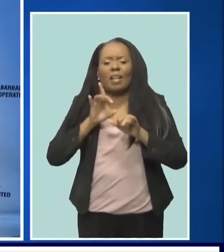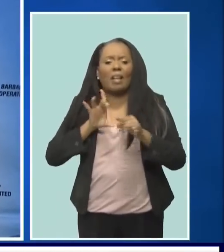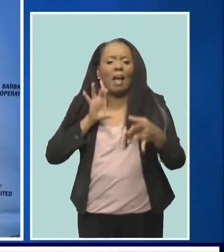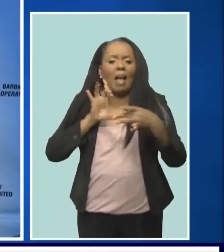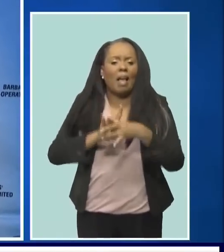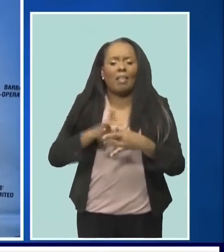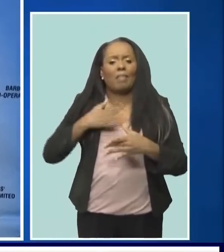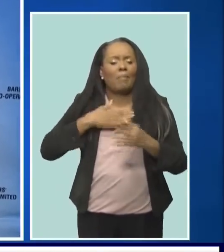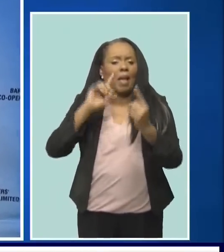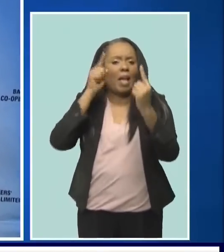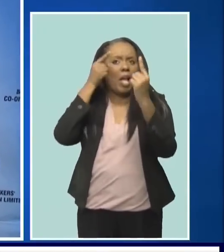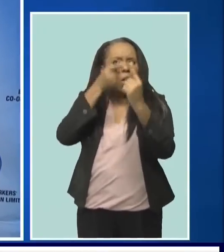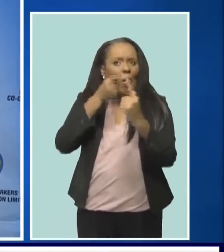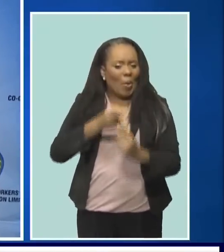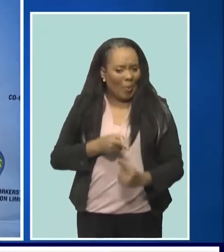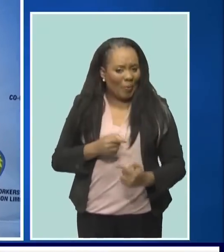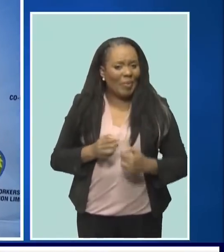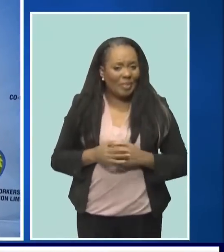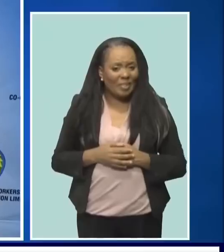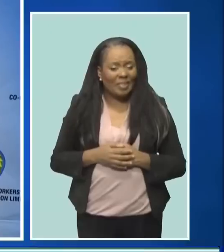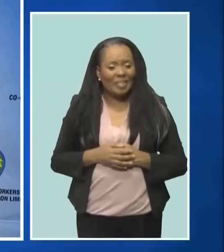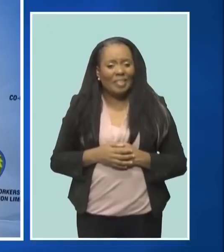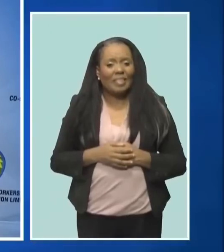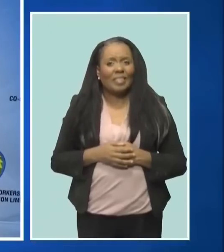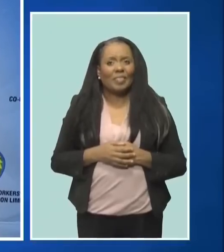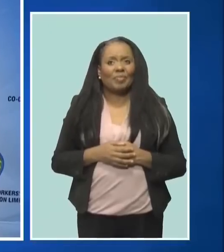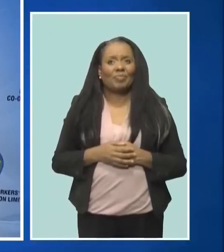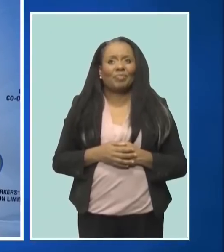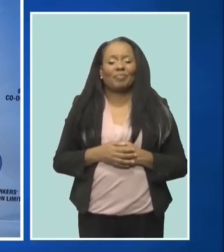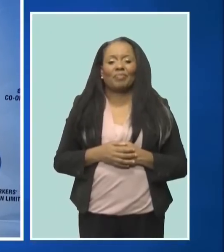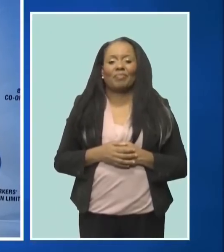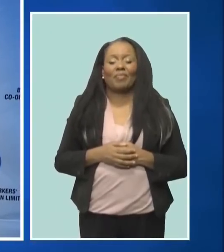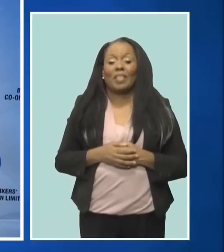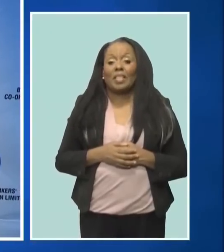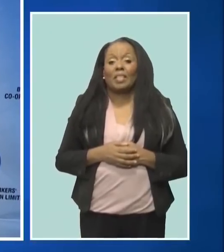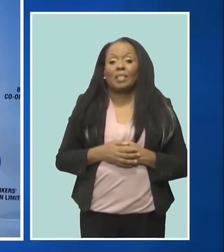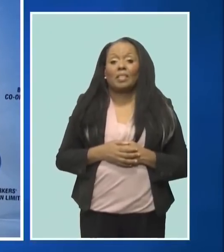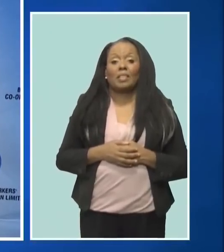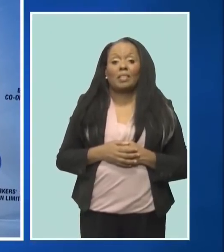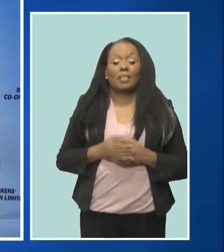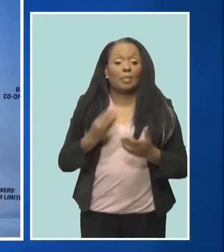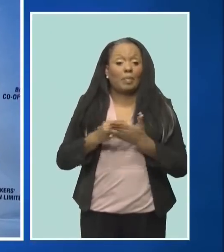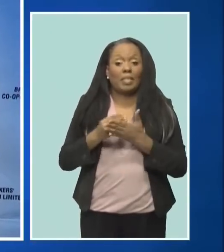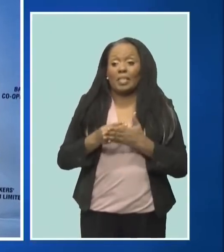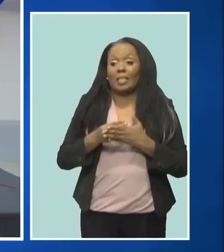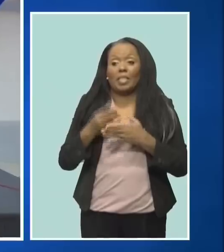of my goals. So this scholarship is providing